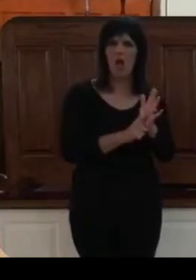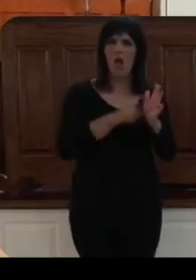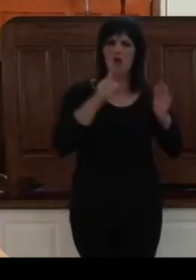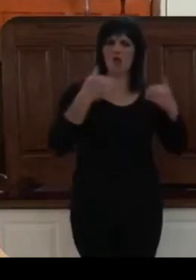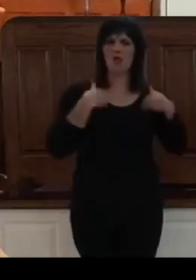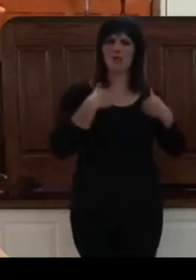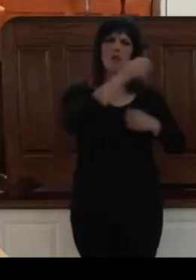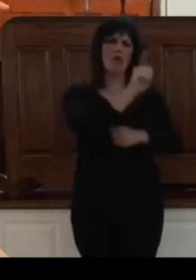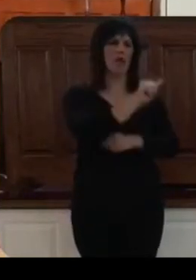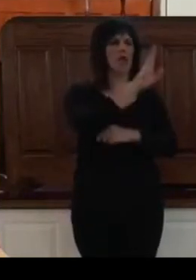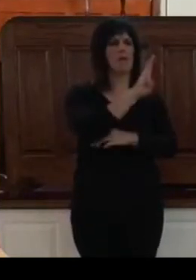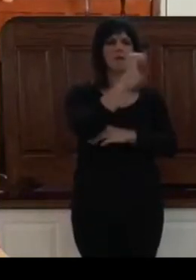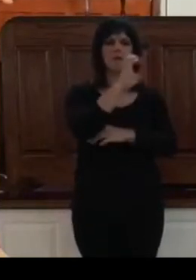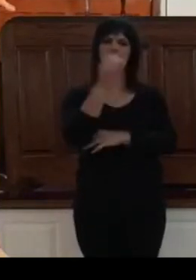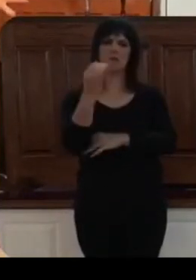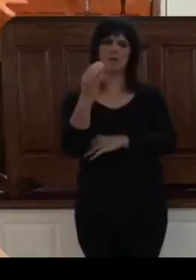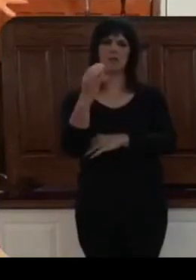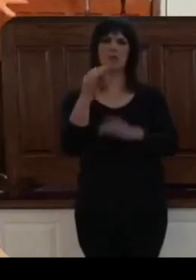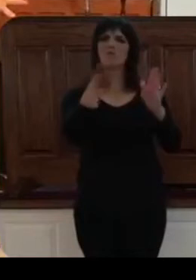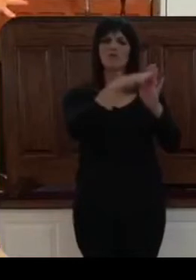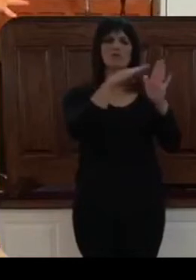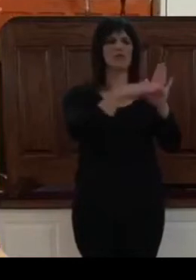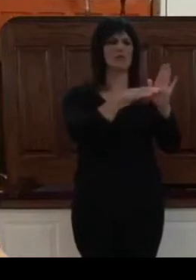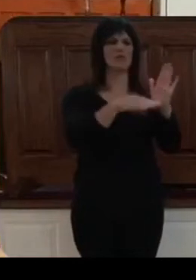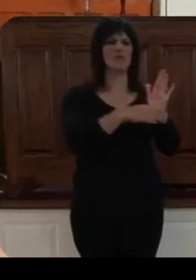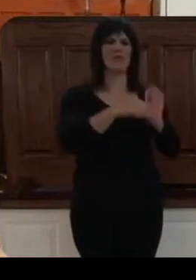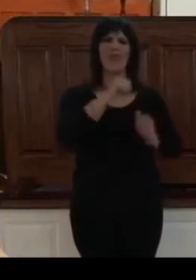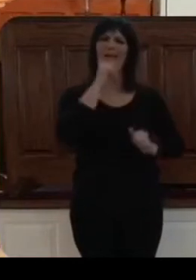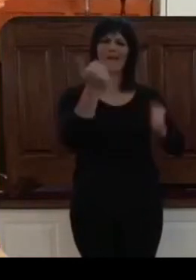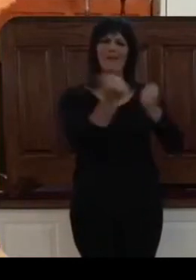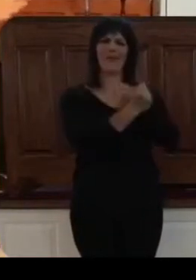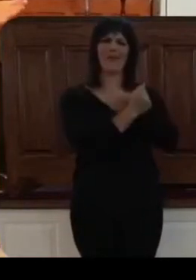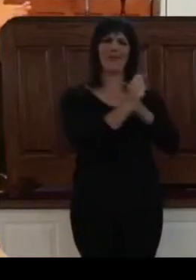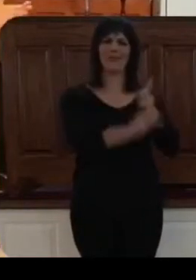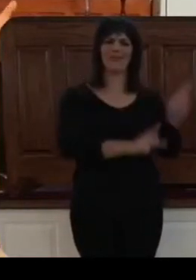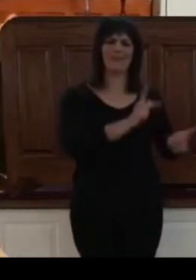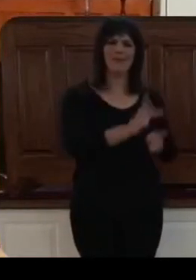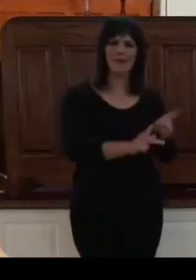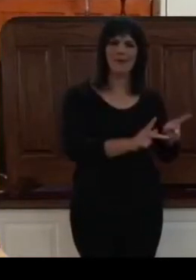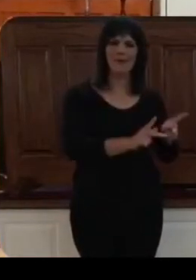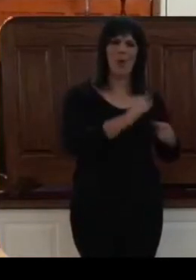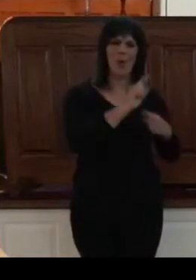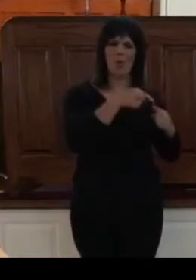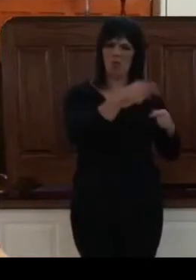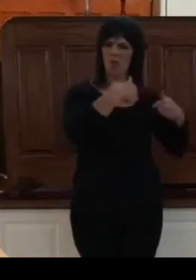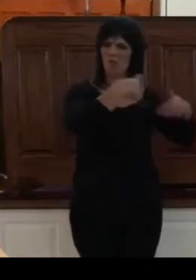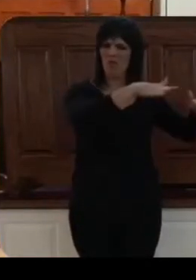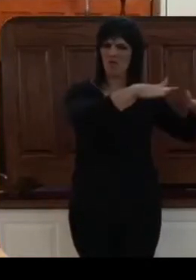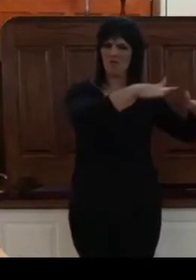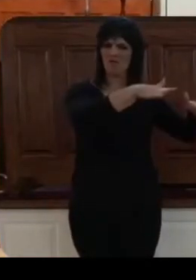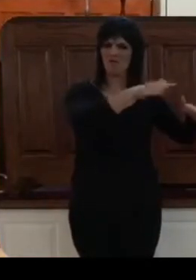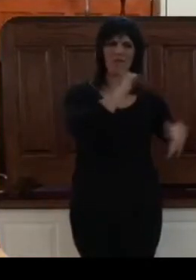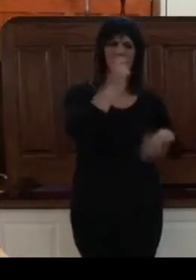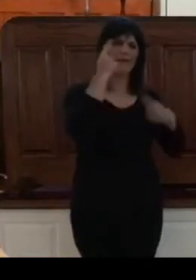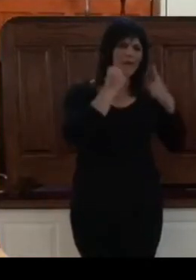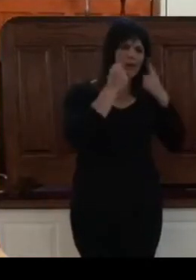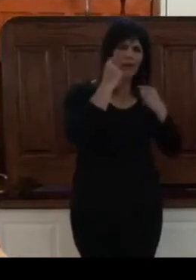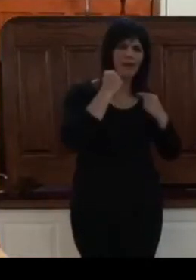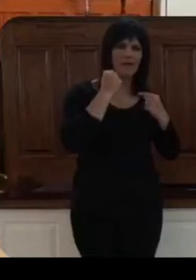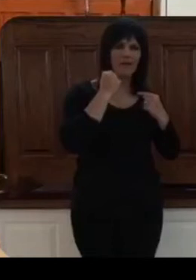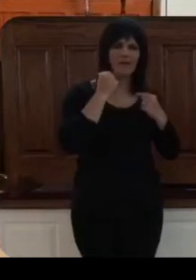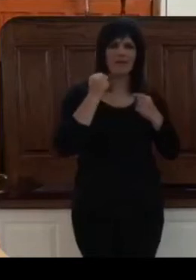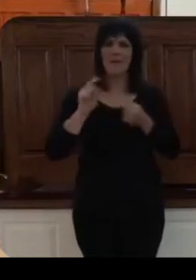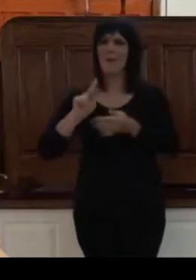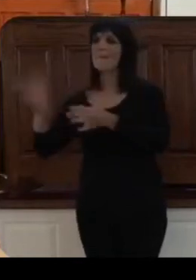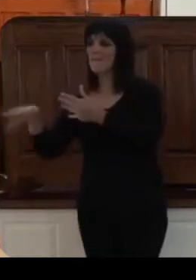D. And you know what? They didn't love these people. When they left the area, they didn't shed a tear. But Paul is saying, no,